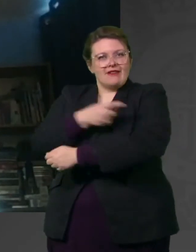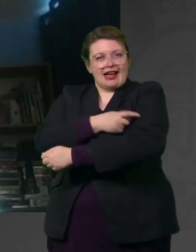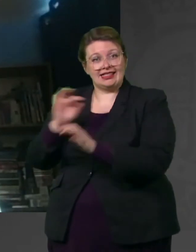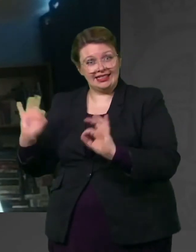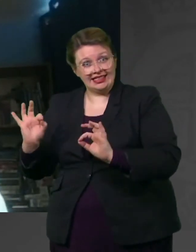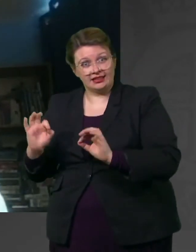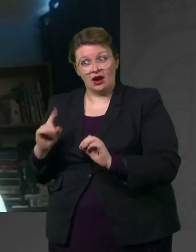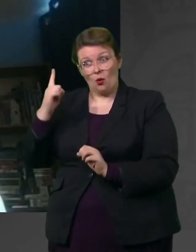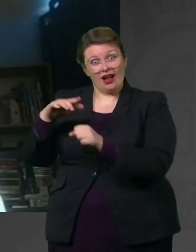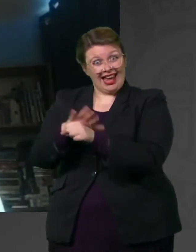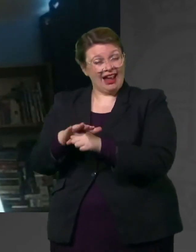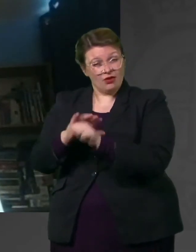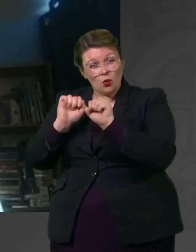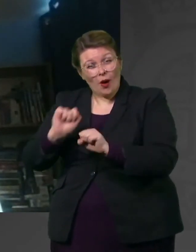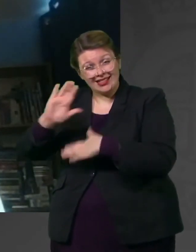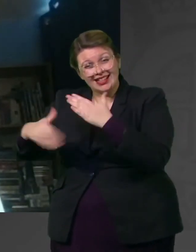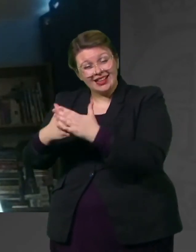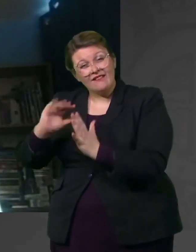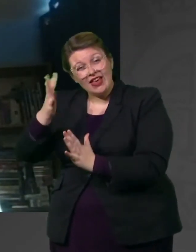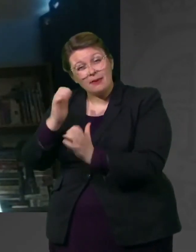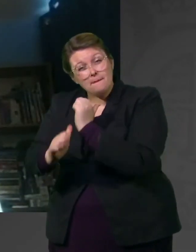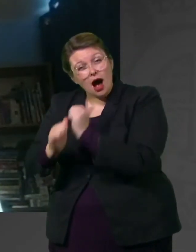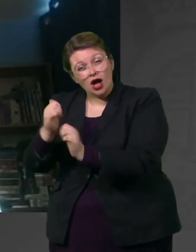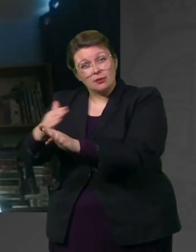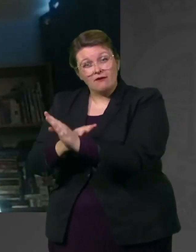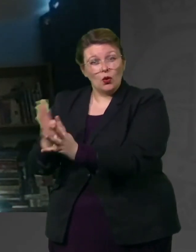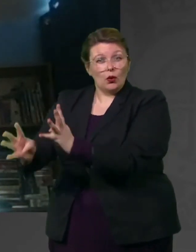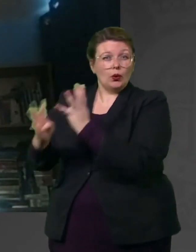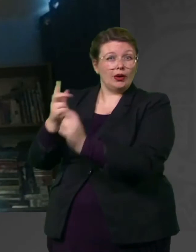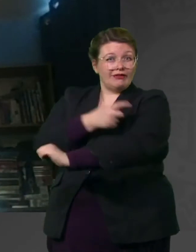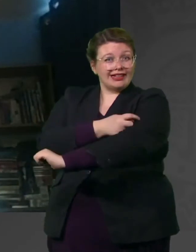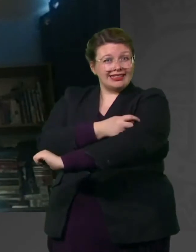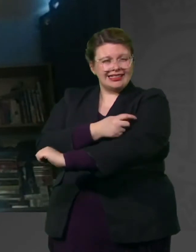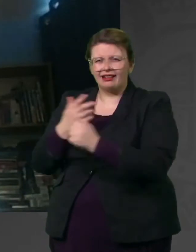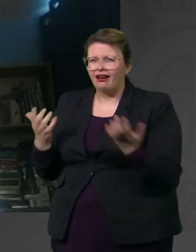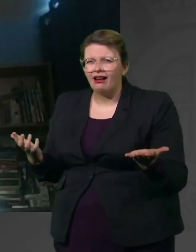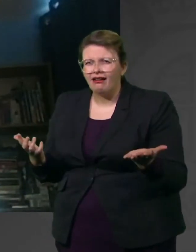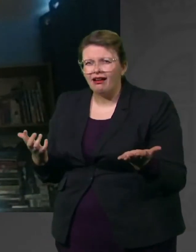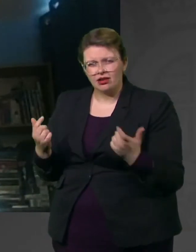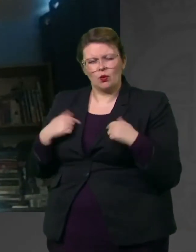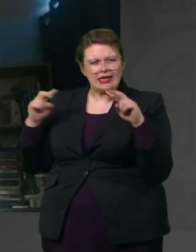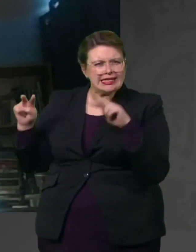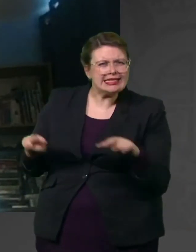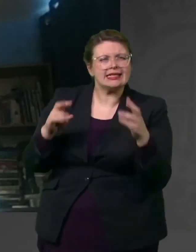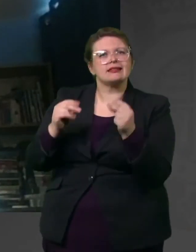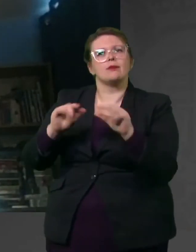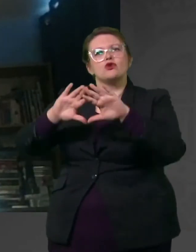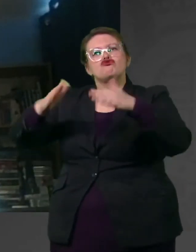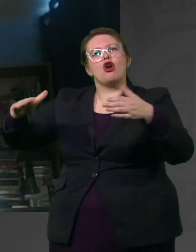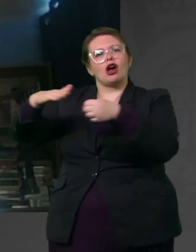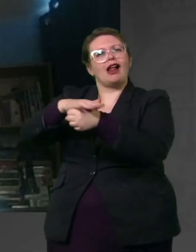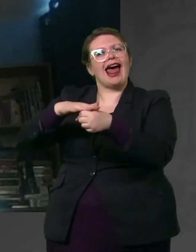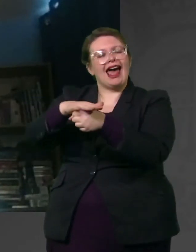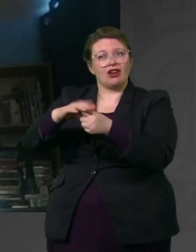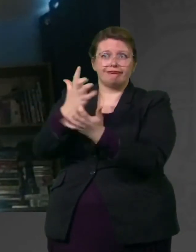lack of supply. We have huge rural areas that rely on GP surgeries for vaccines rather than the mass vaccination